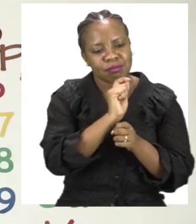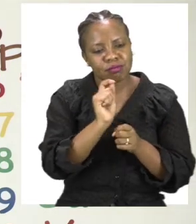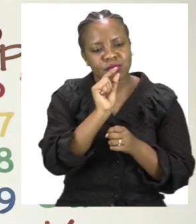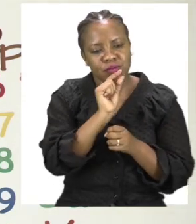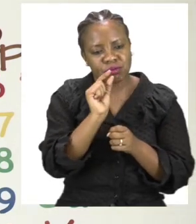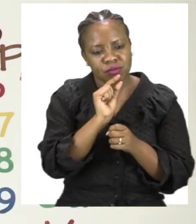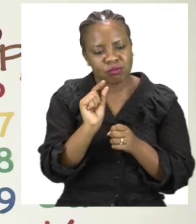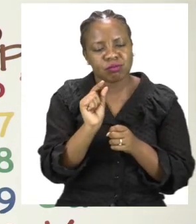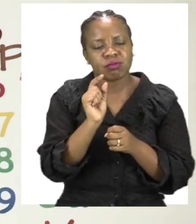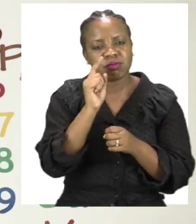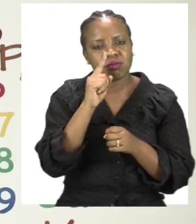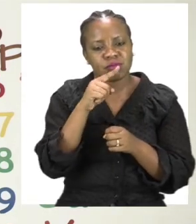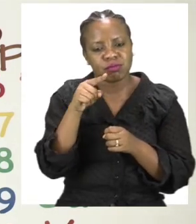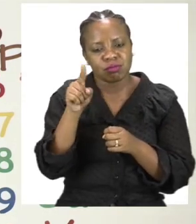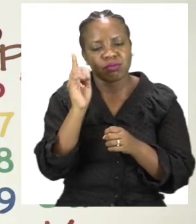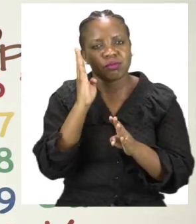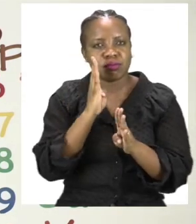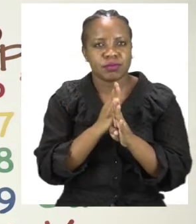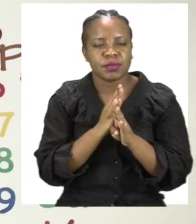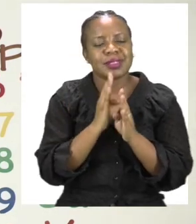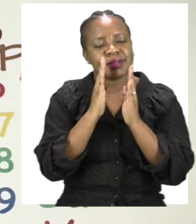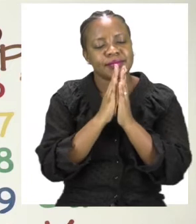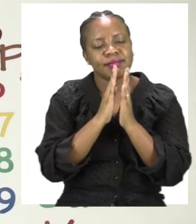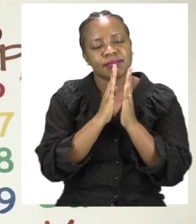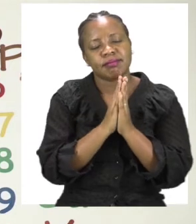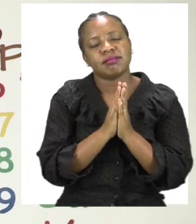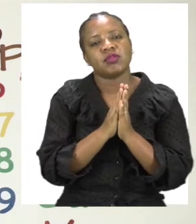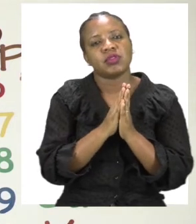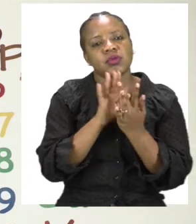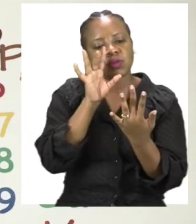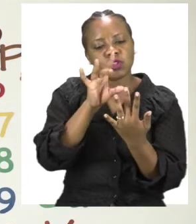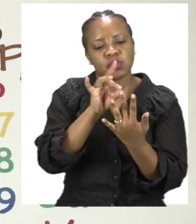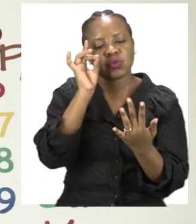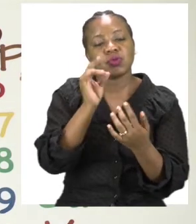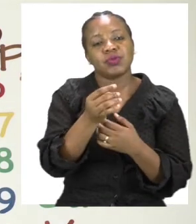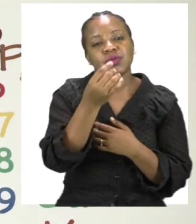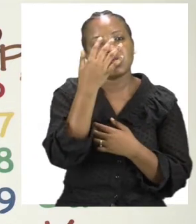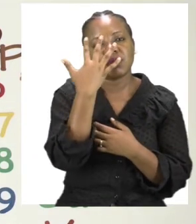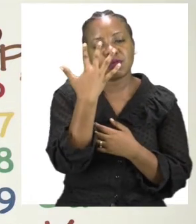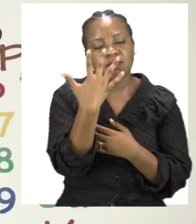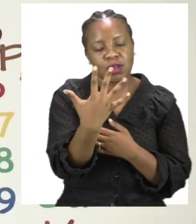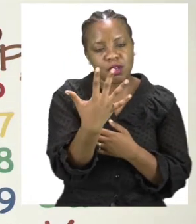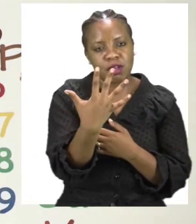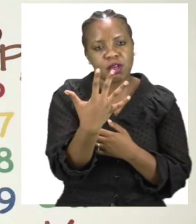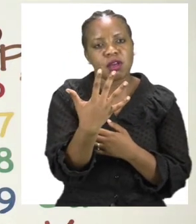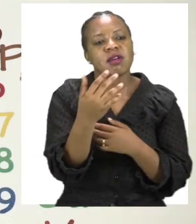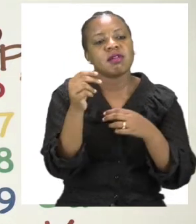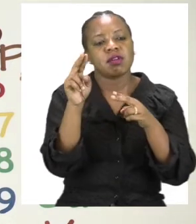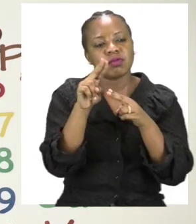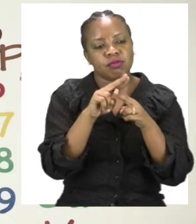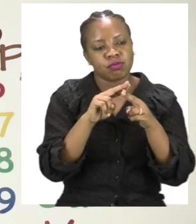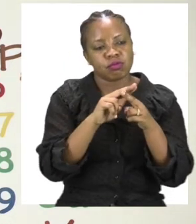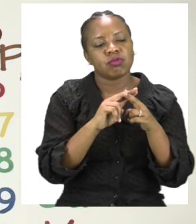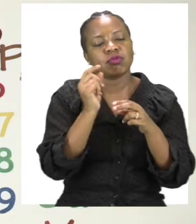Remember, it's only 5 that you have to use. So make sure they are the best sentences.